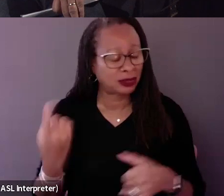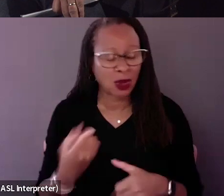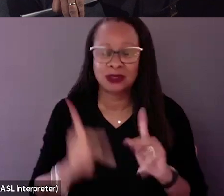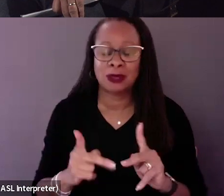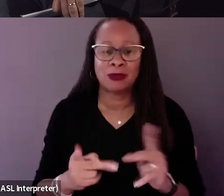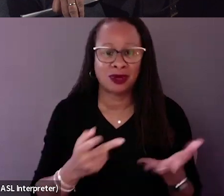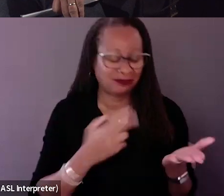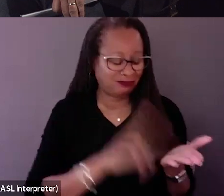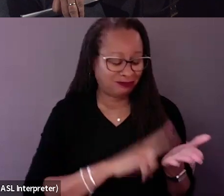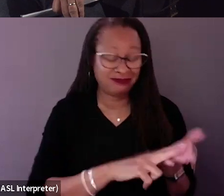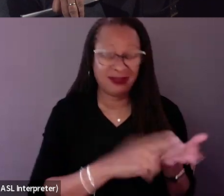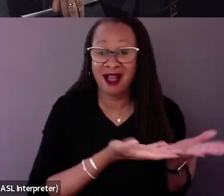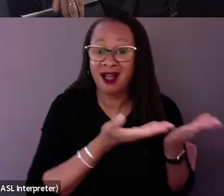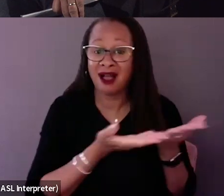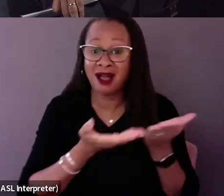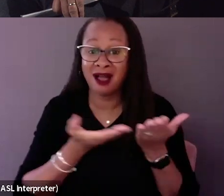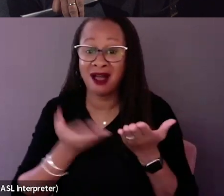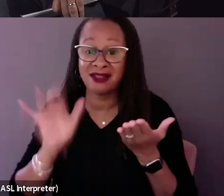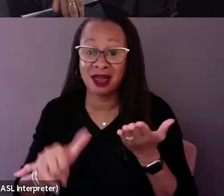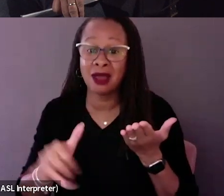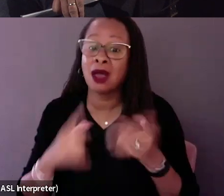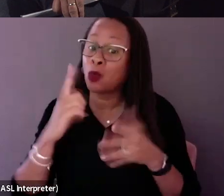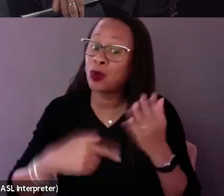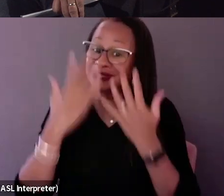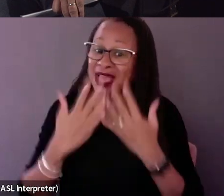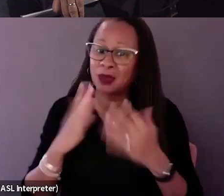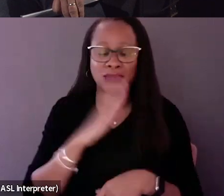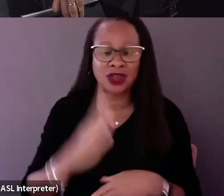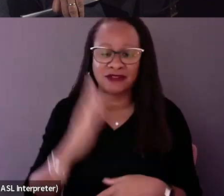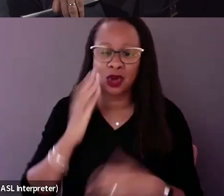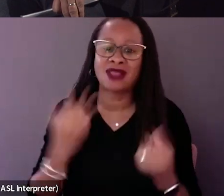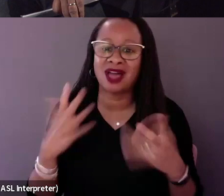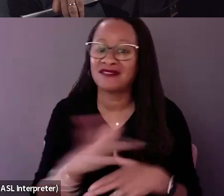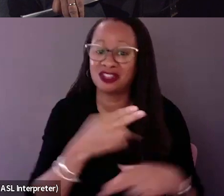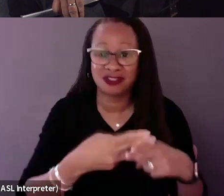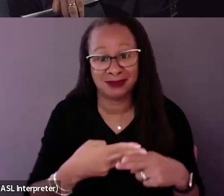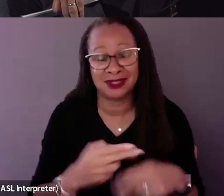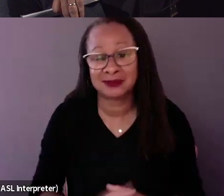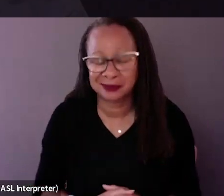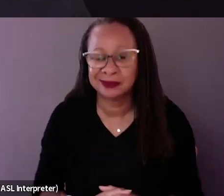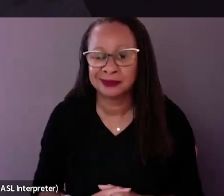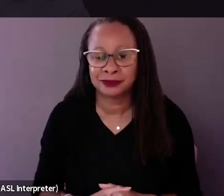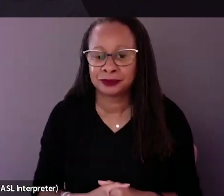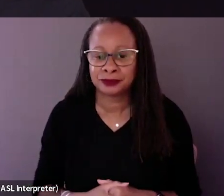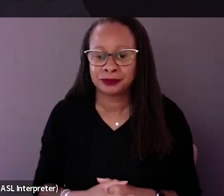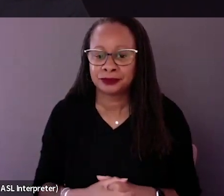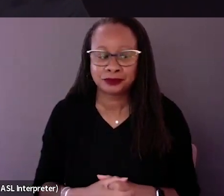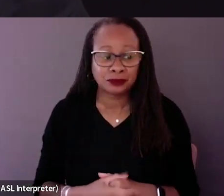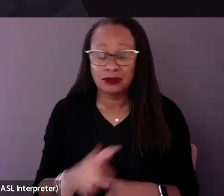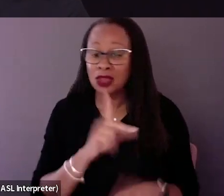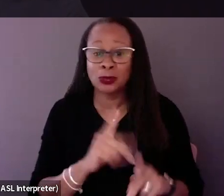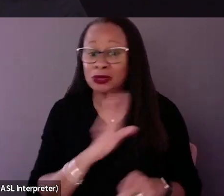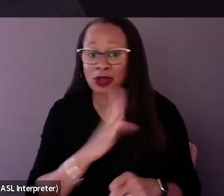carrying that mantle, and the unfortunate thing is that we'll never know a lot of their names. They were never acknowledged.